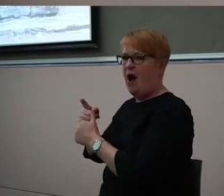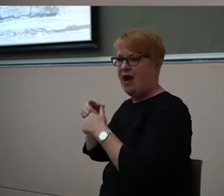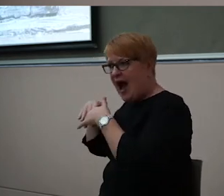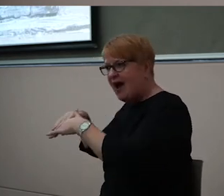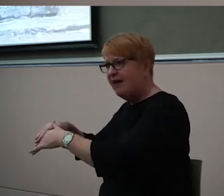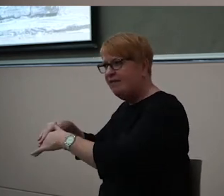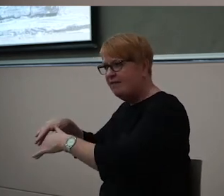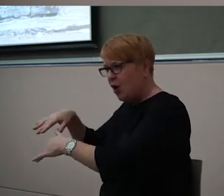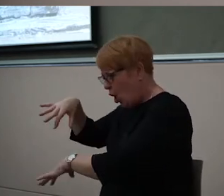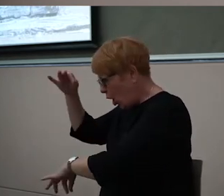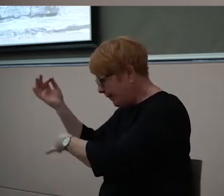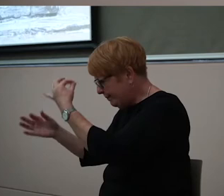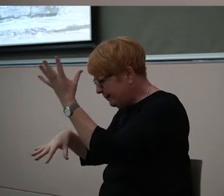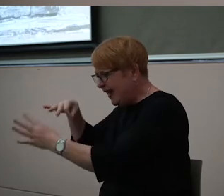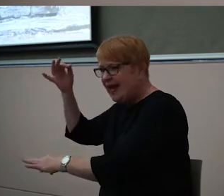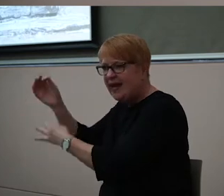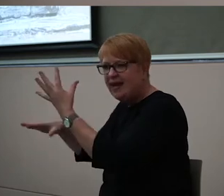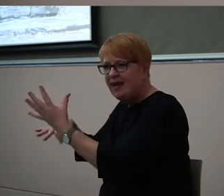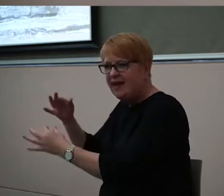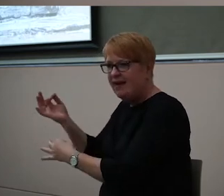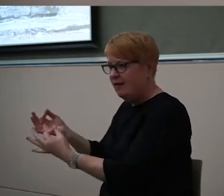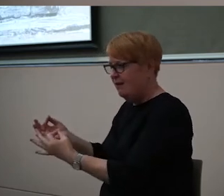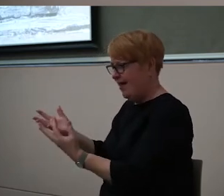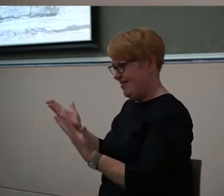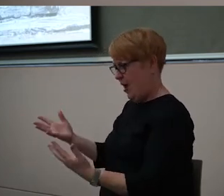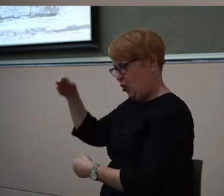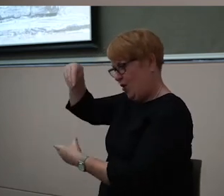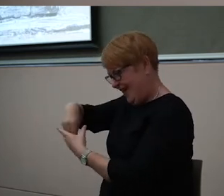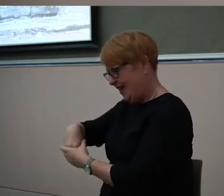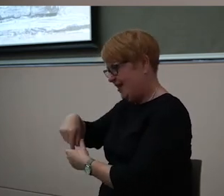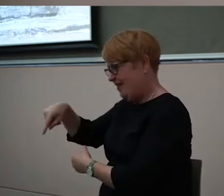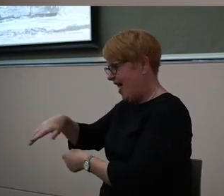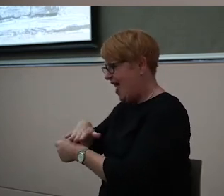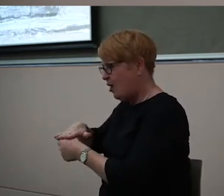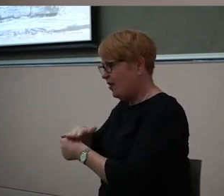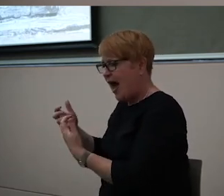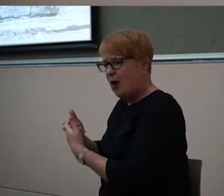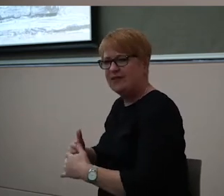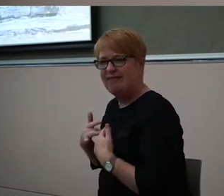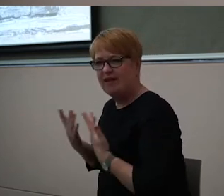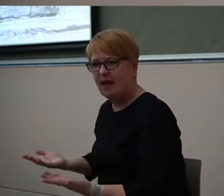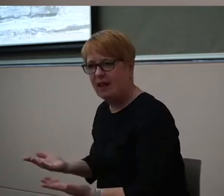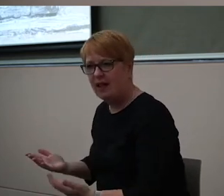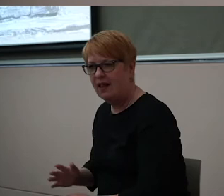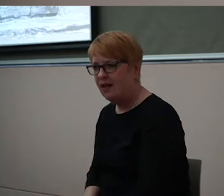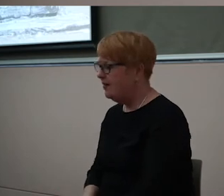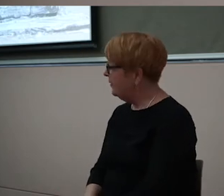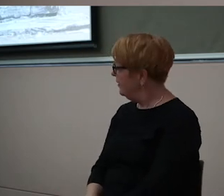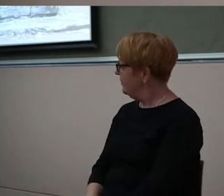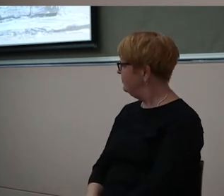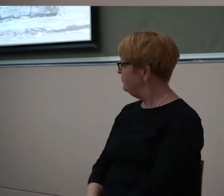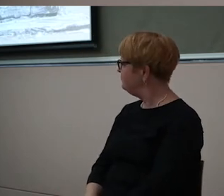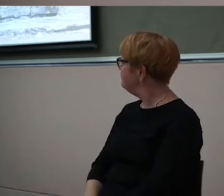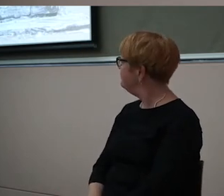have as a starting point. Me myself, you know, yeah, when I first started making work, it was all about my family because